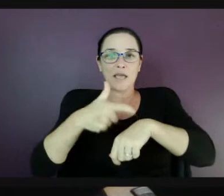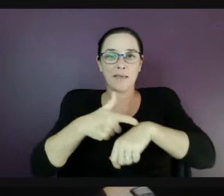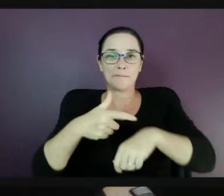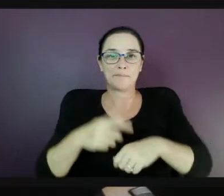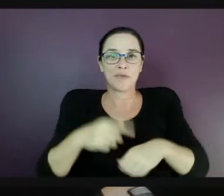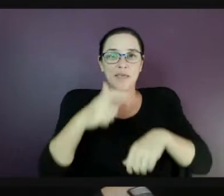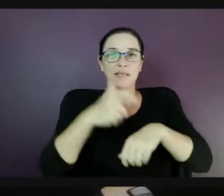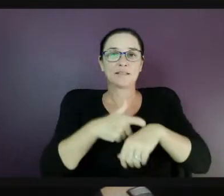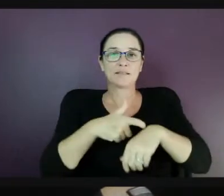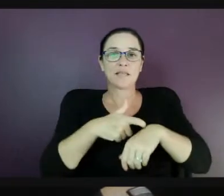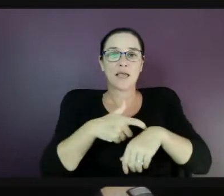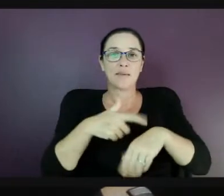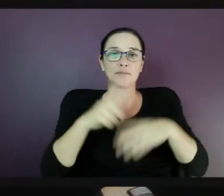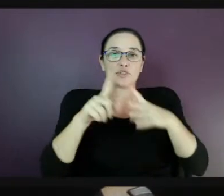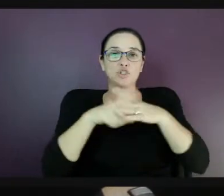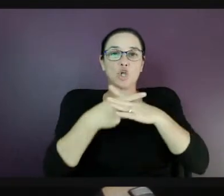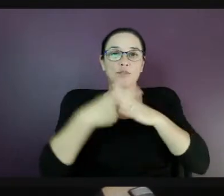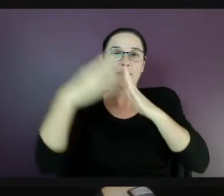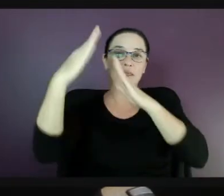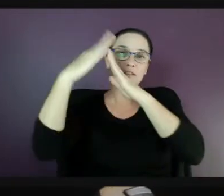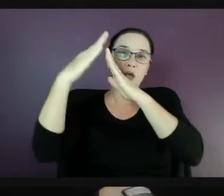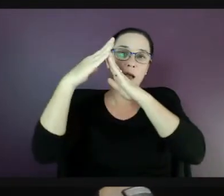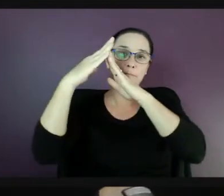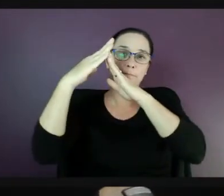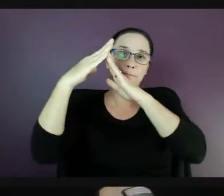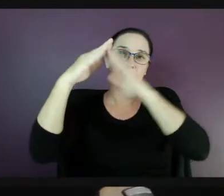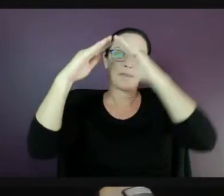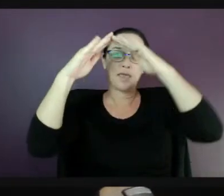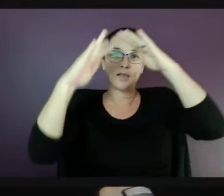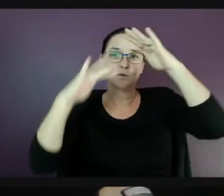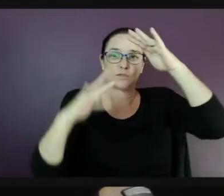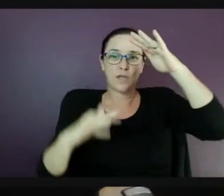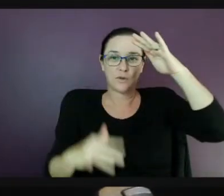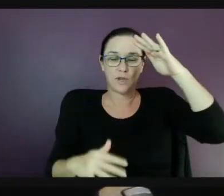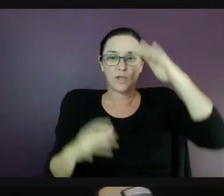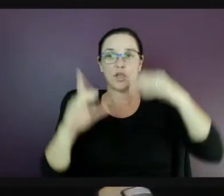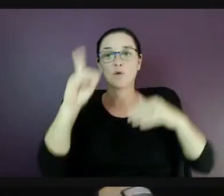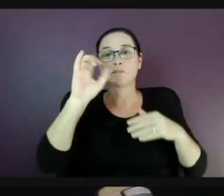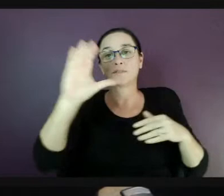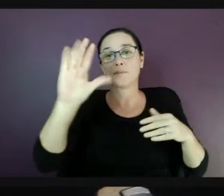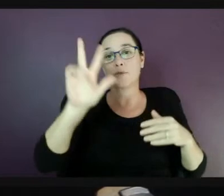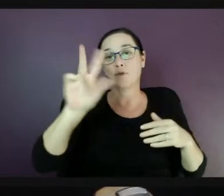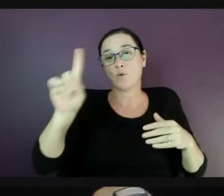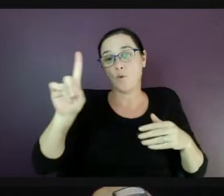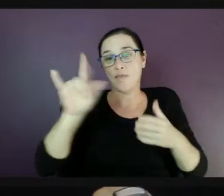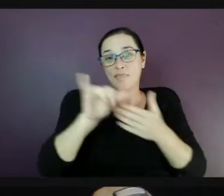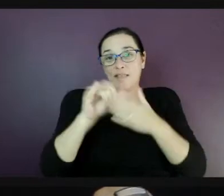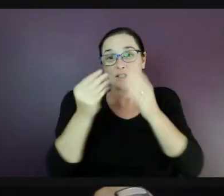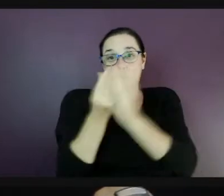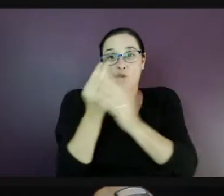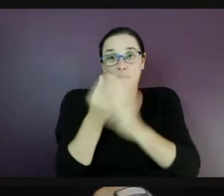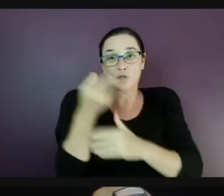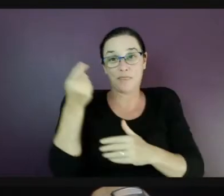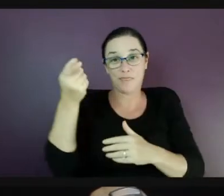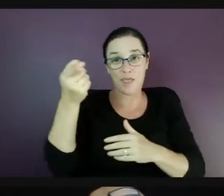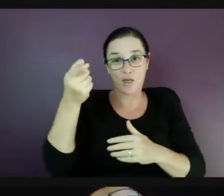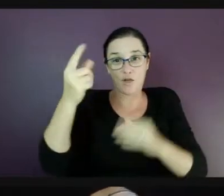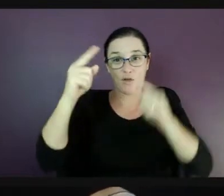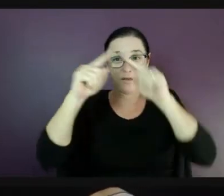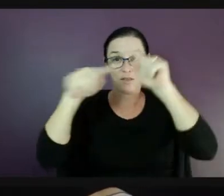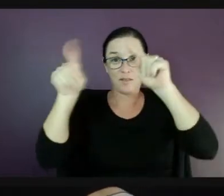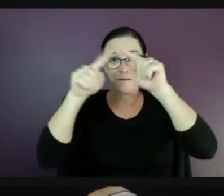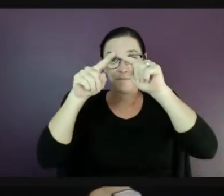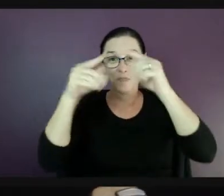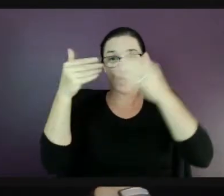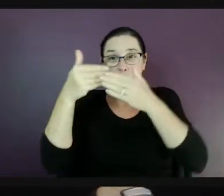and progresses towards the bottom. So December 31st was the eruption. That happens here, closer to the